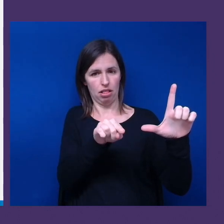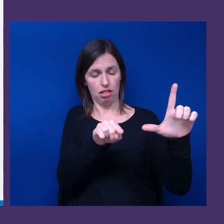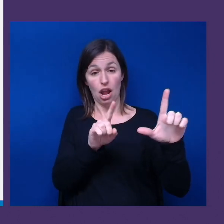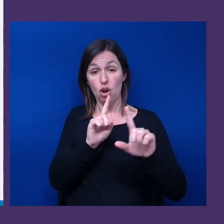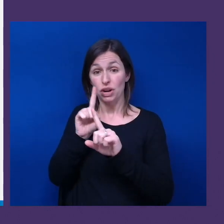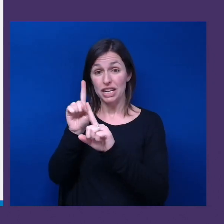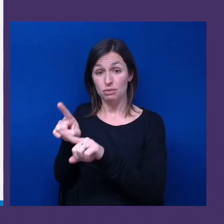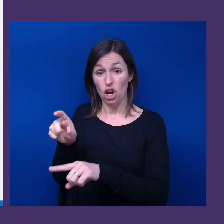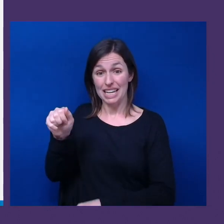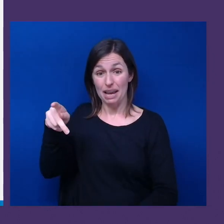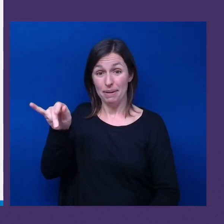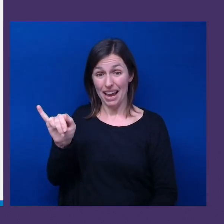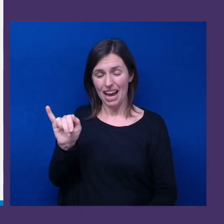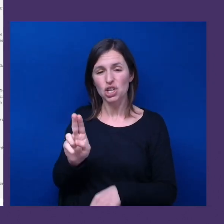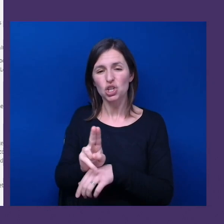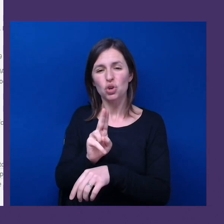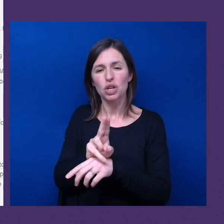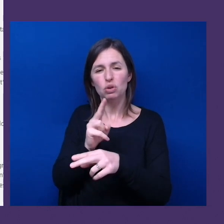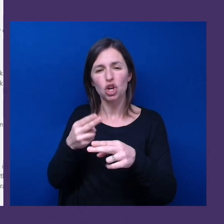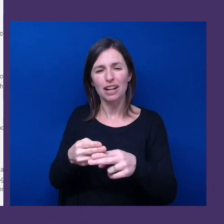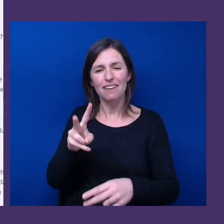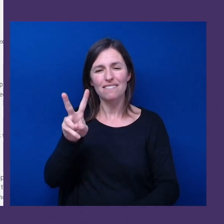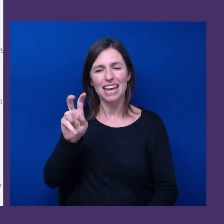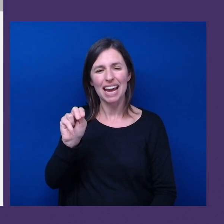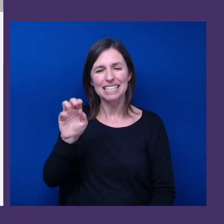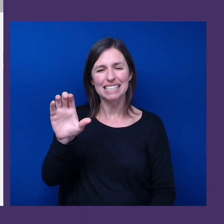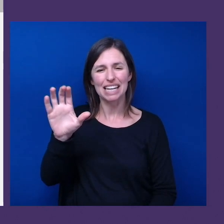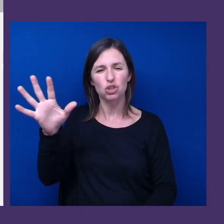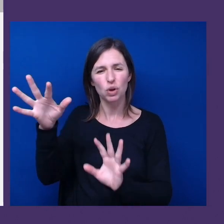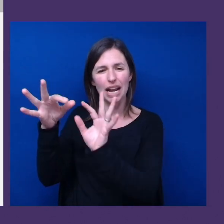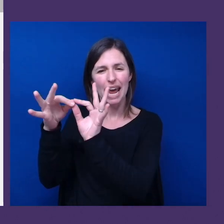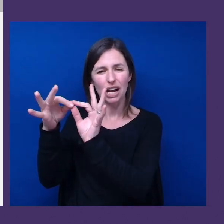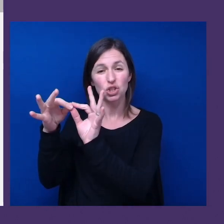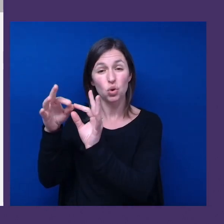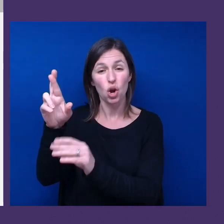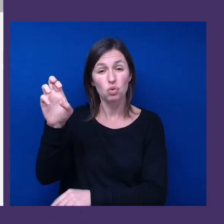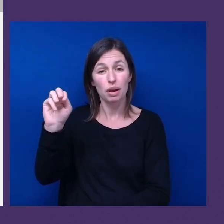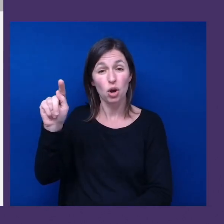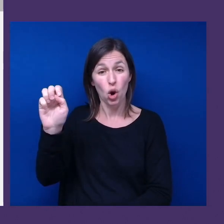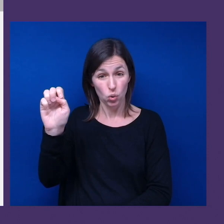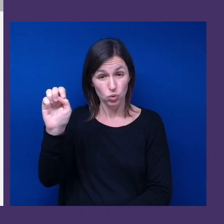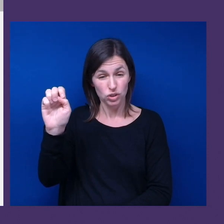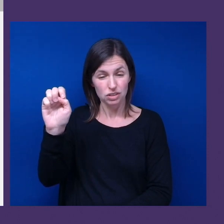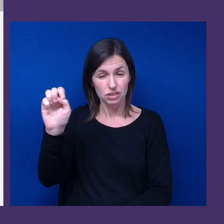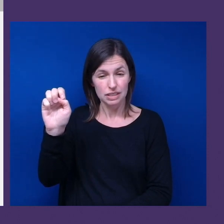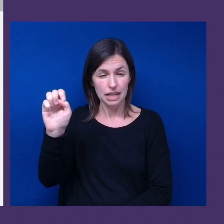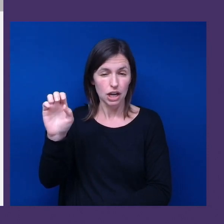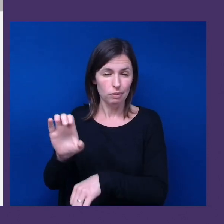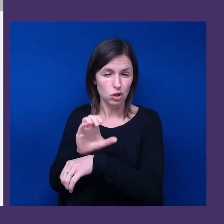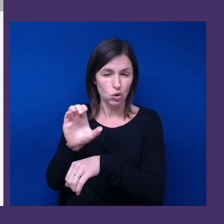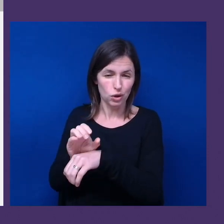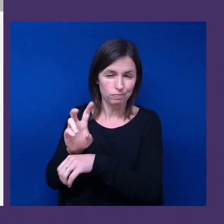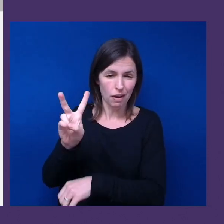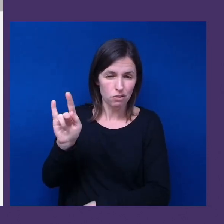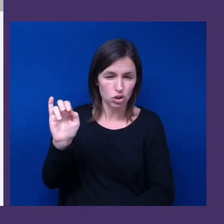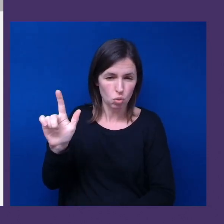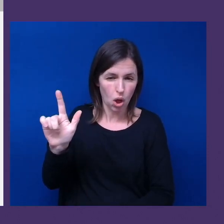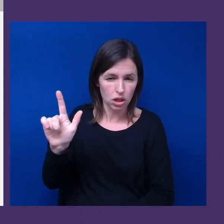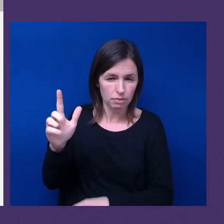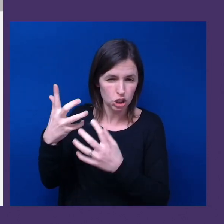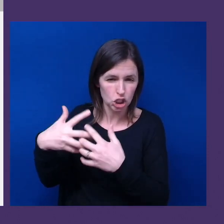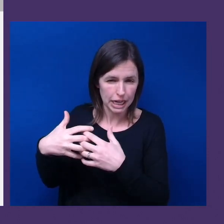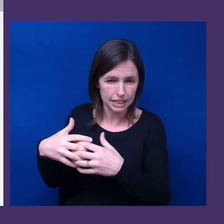called VNC to connect to a remote computer or virtual machine. And so I told it to render